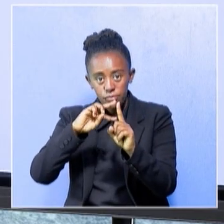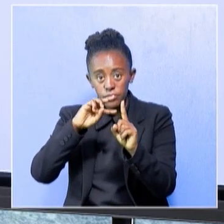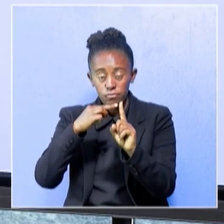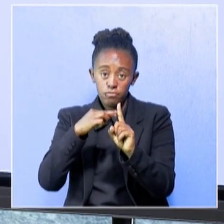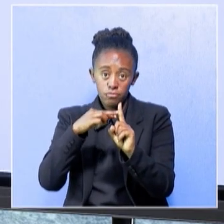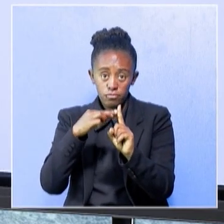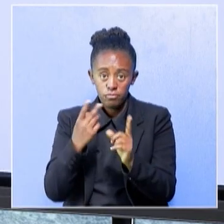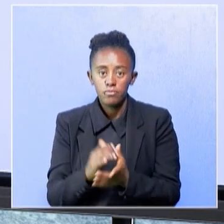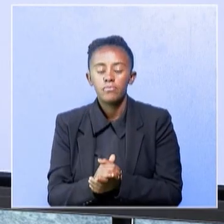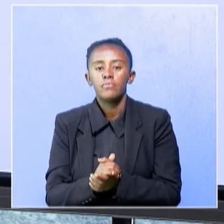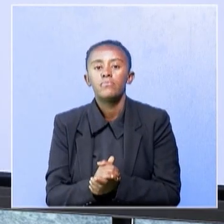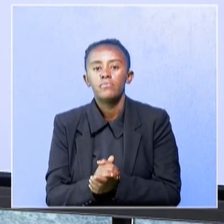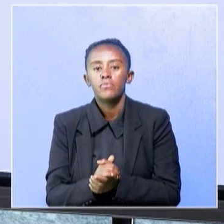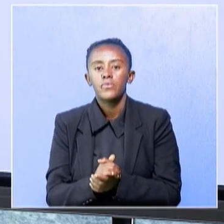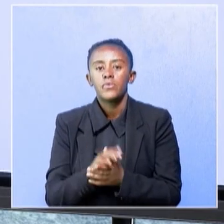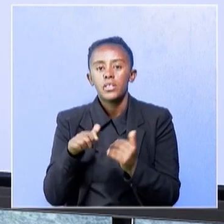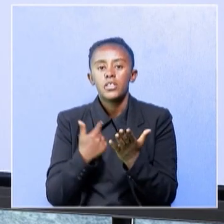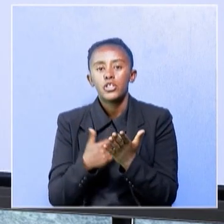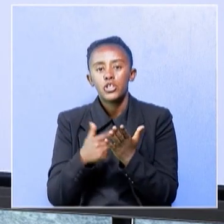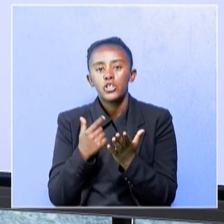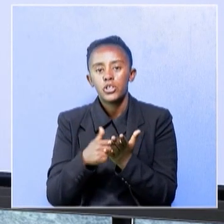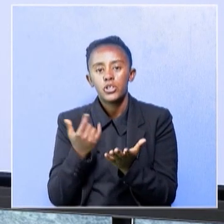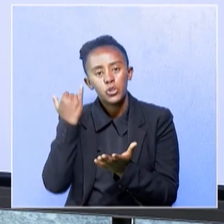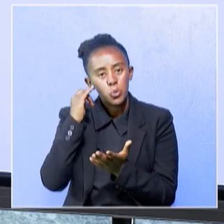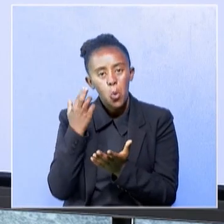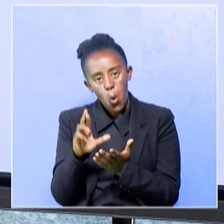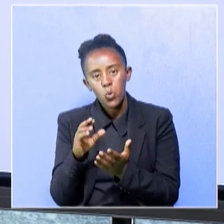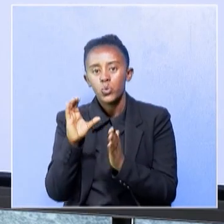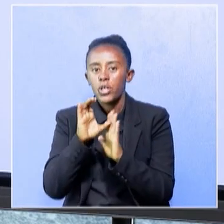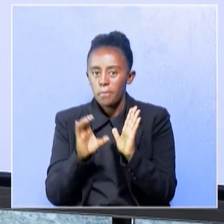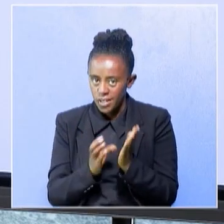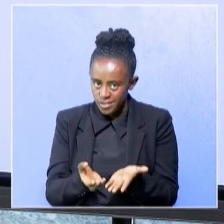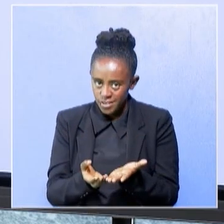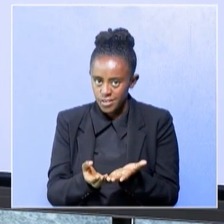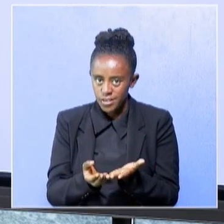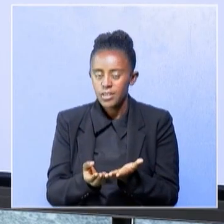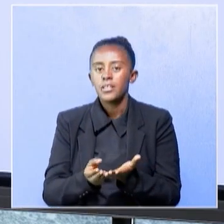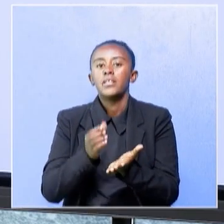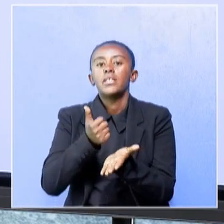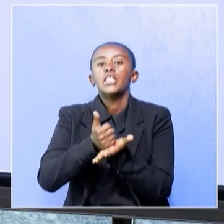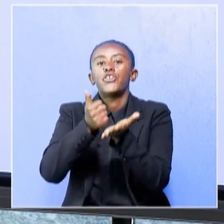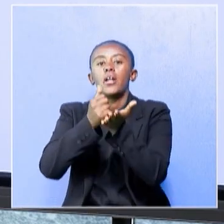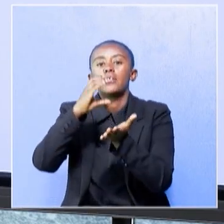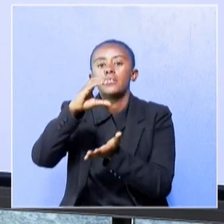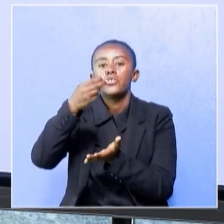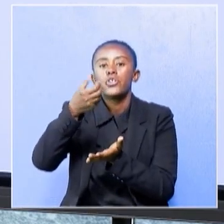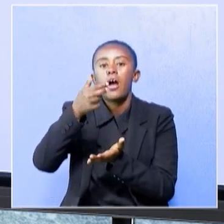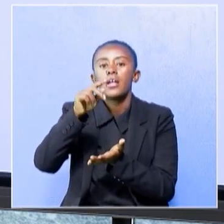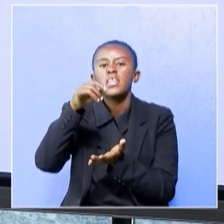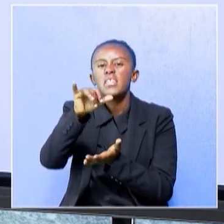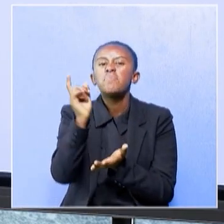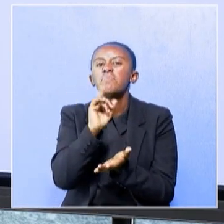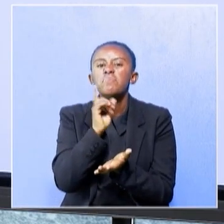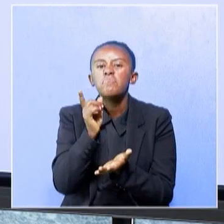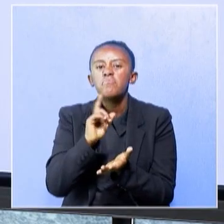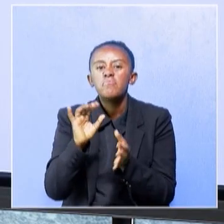about this issue or this chapter. Let's go and see. Charity is one. What do you mean by that,